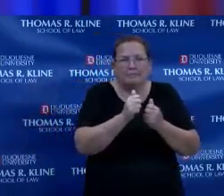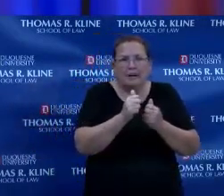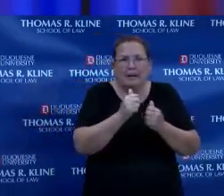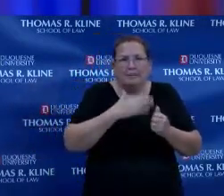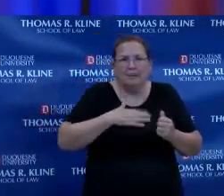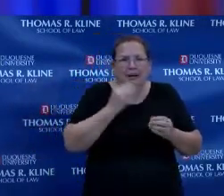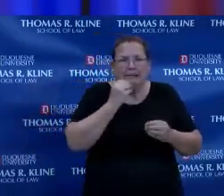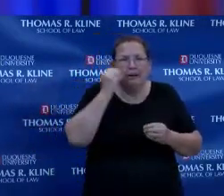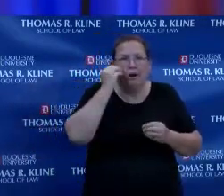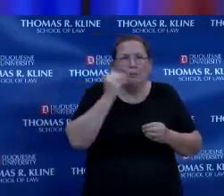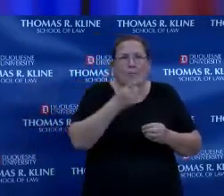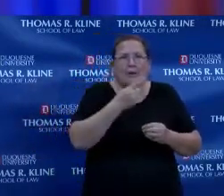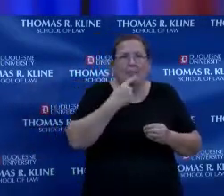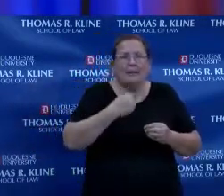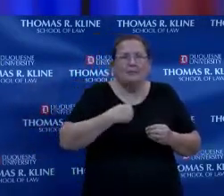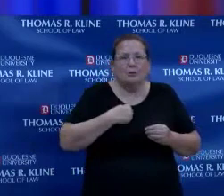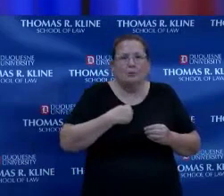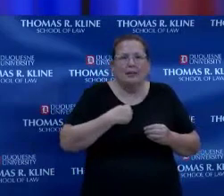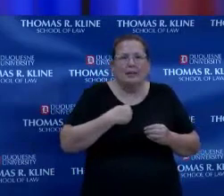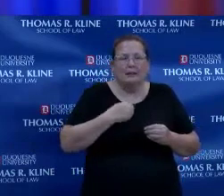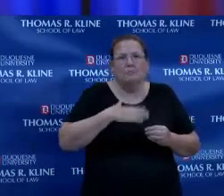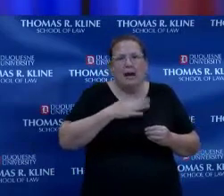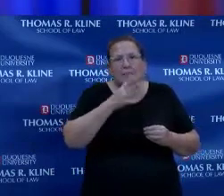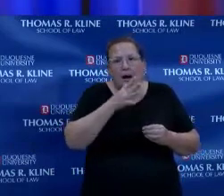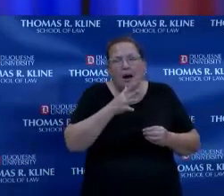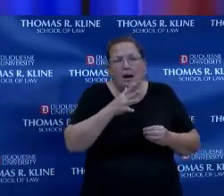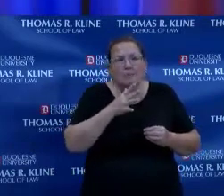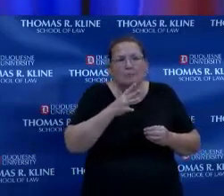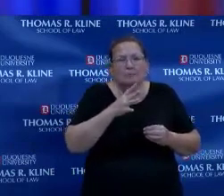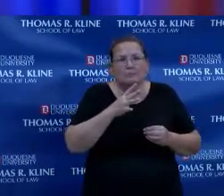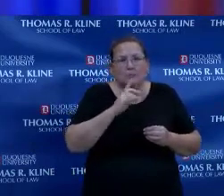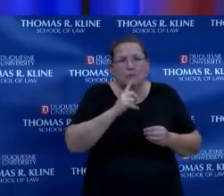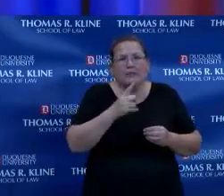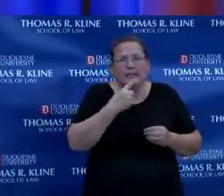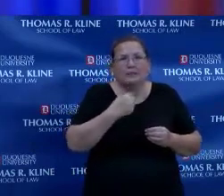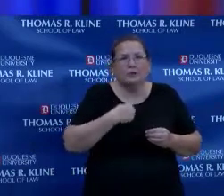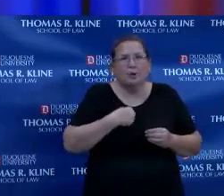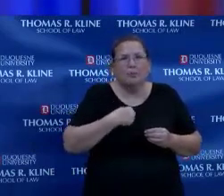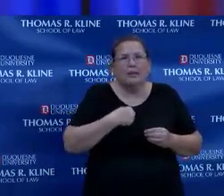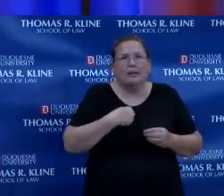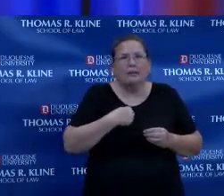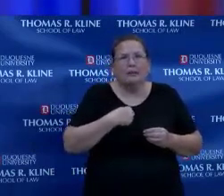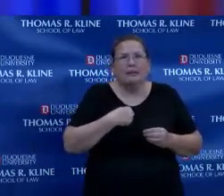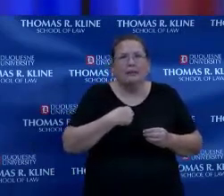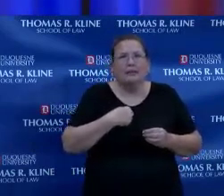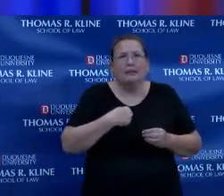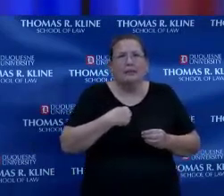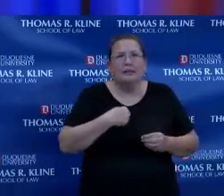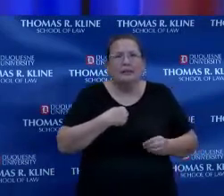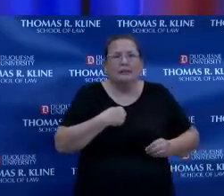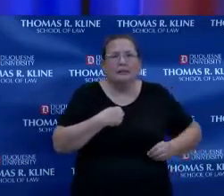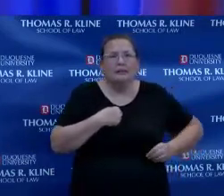me, my mom in particular told me, nobody ever learned anything while you're